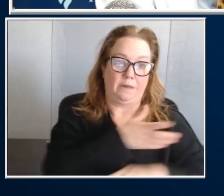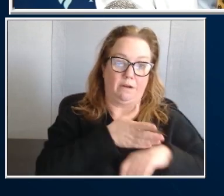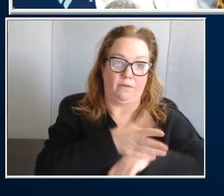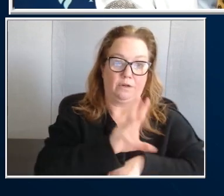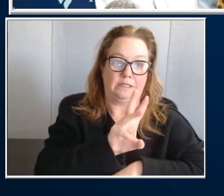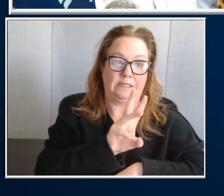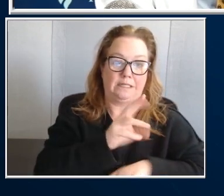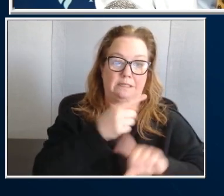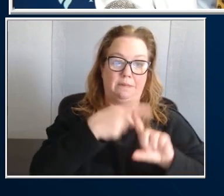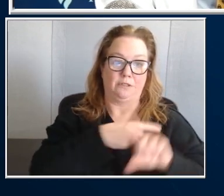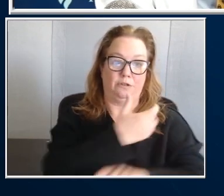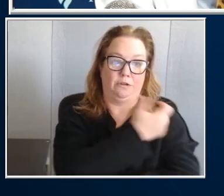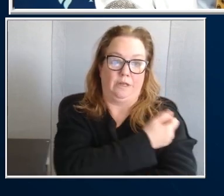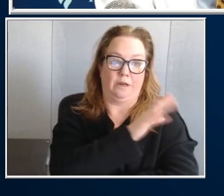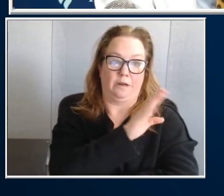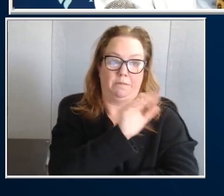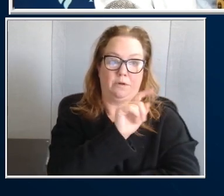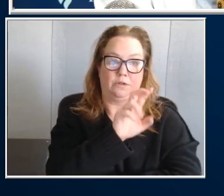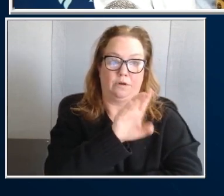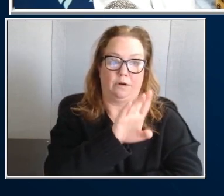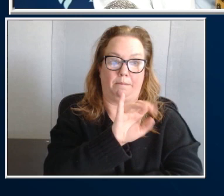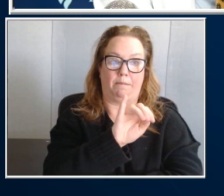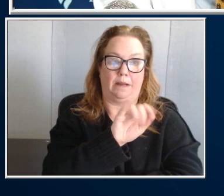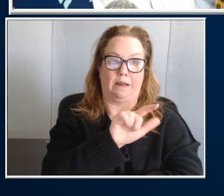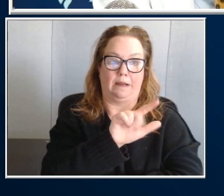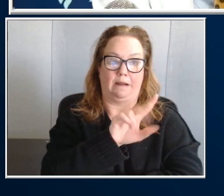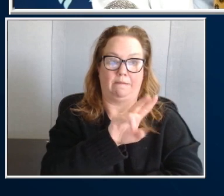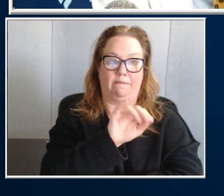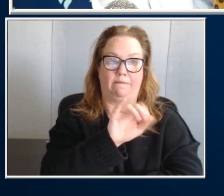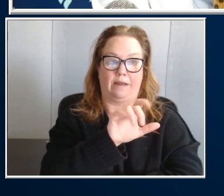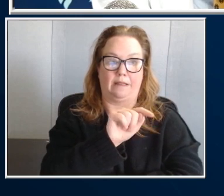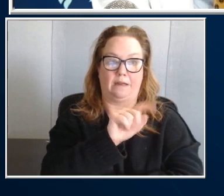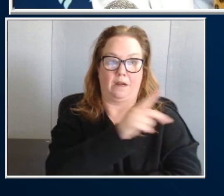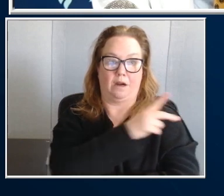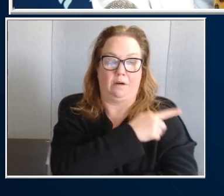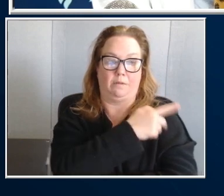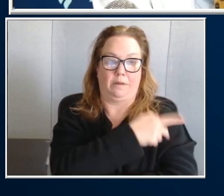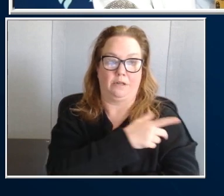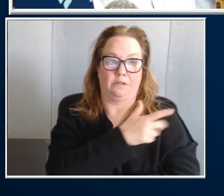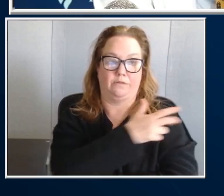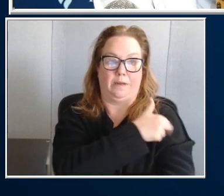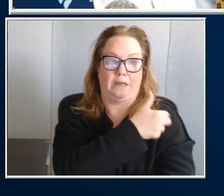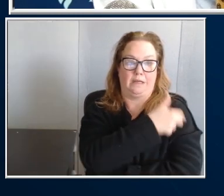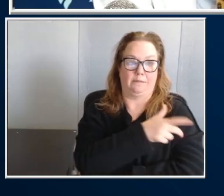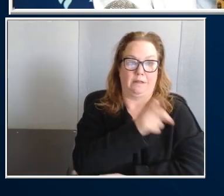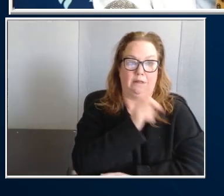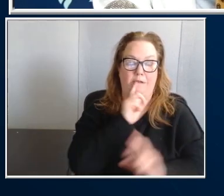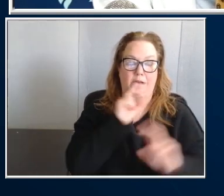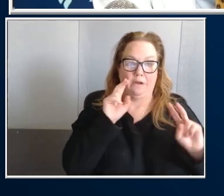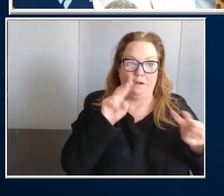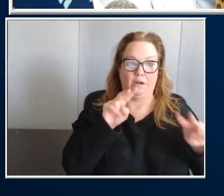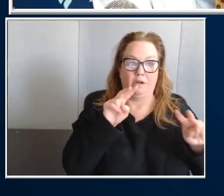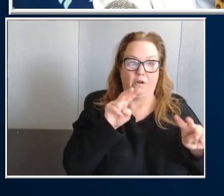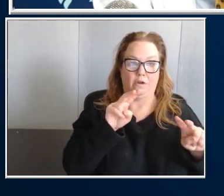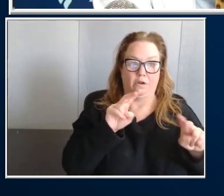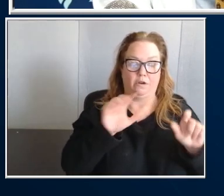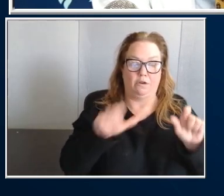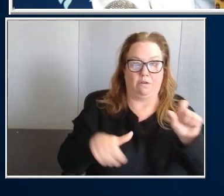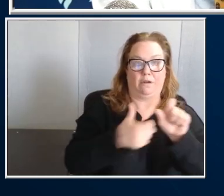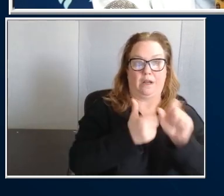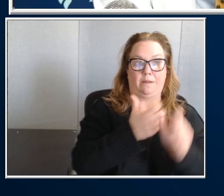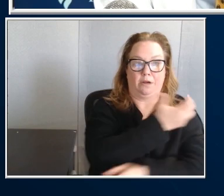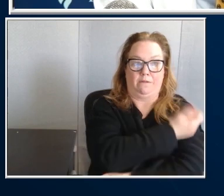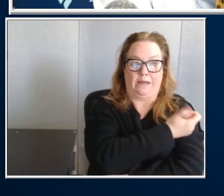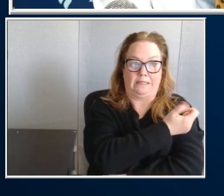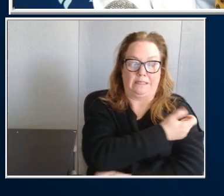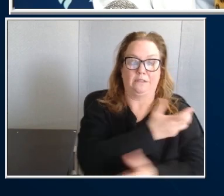your boosters and that bivalent booster. When we look at our patients who are being hospitalized, if you're up to date on your vaccinations,